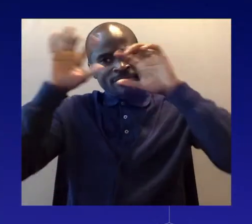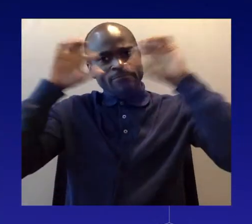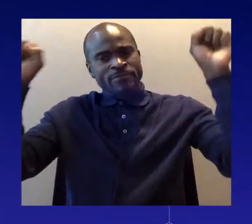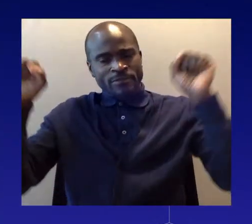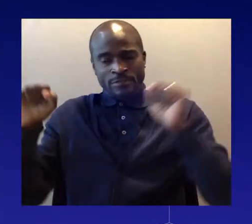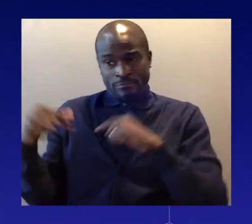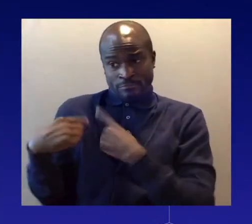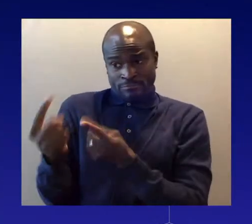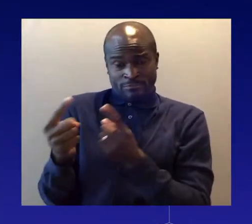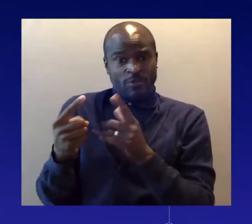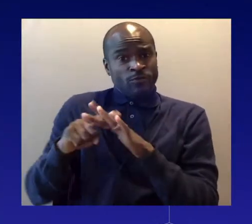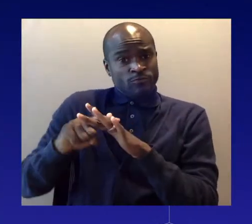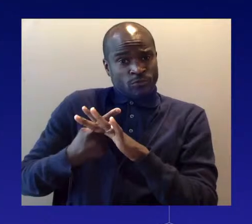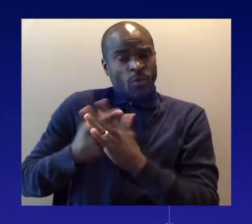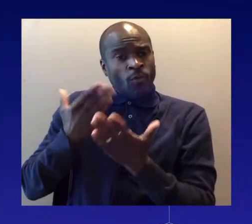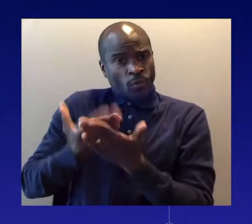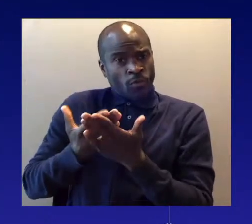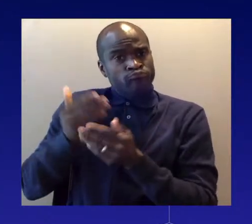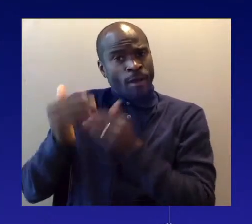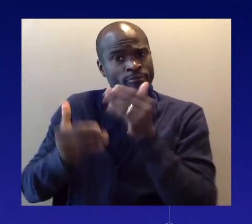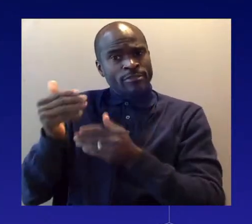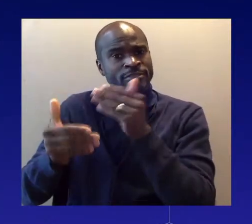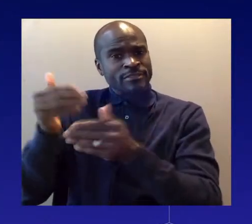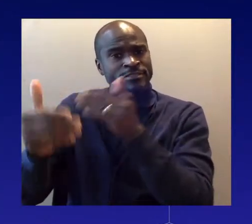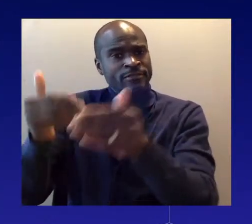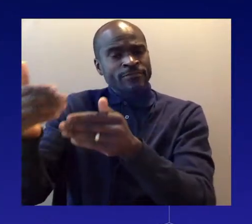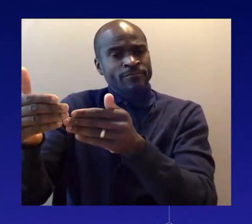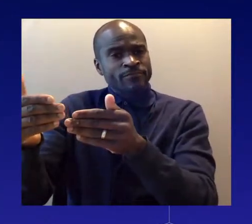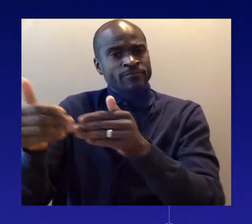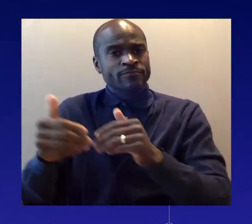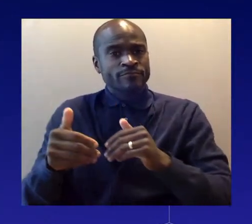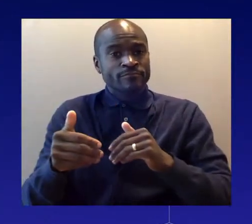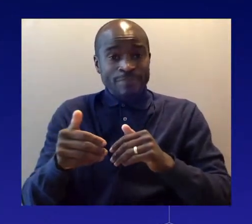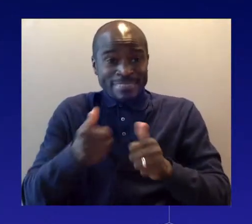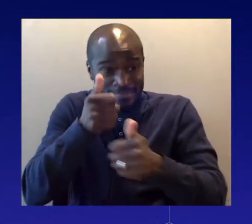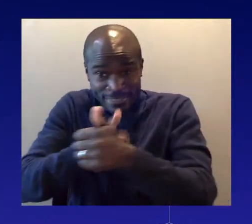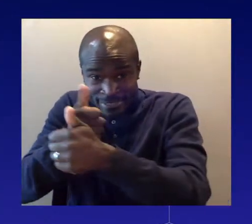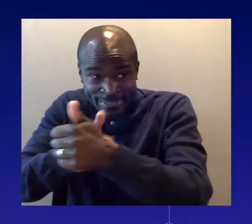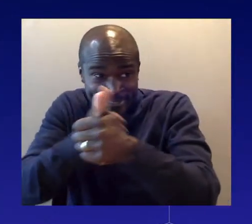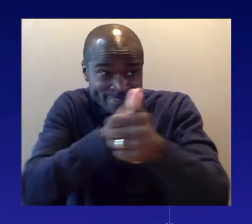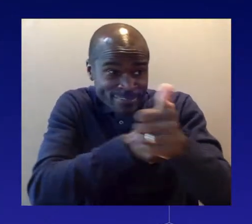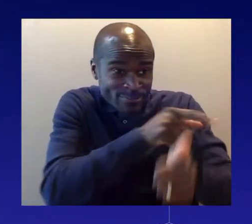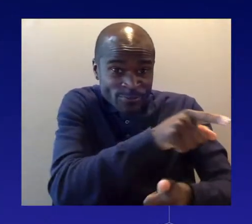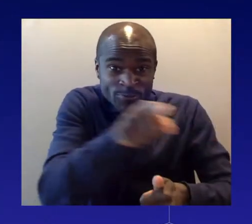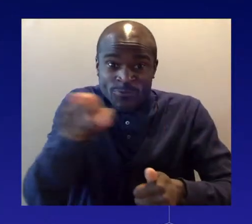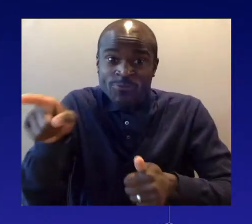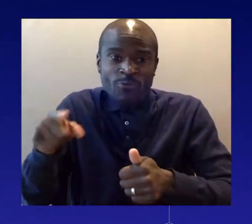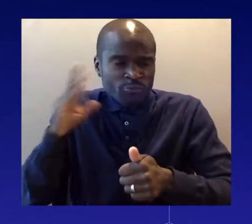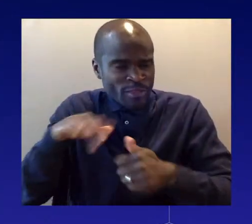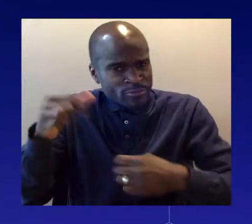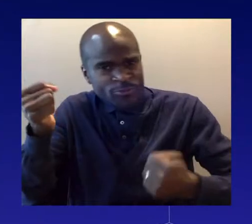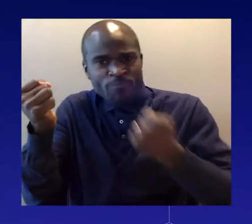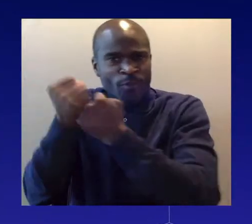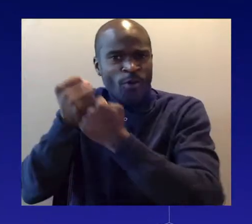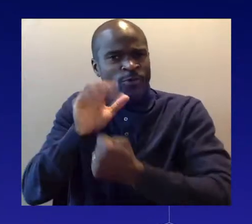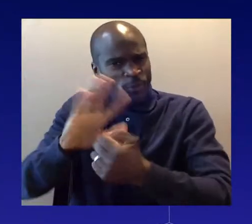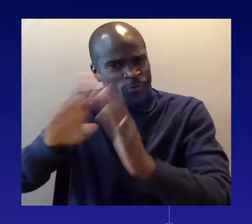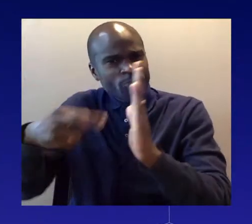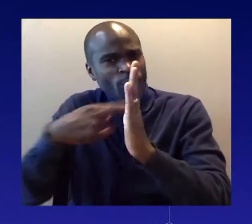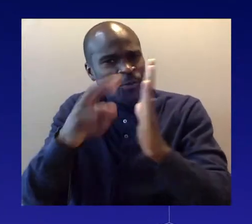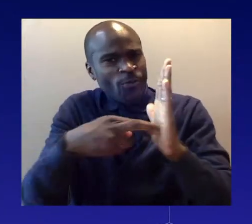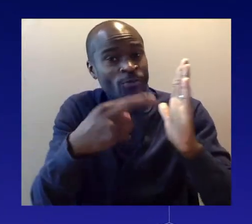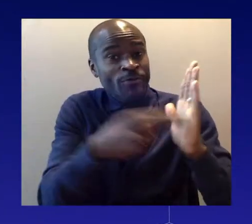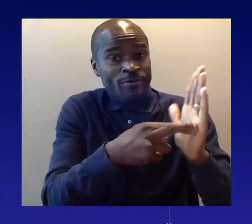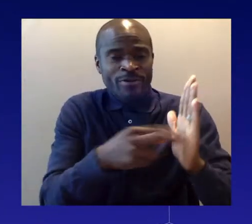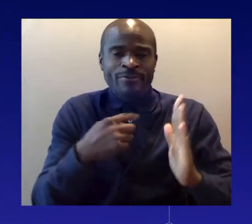an important direction. We know what all of you do to make this possible. So I want to thank you for the work that you're doing, for